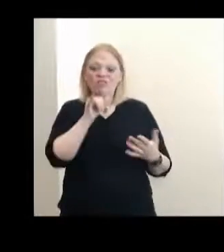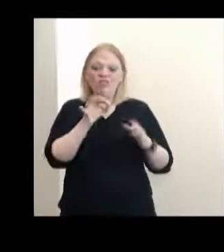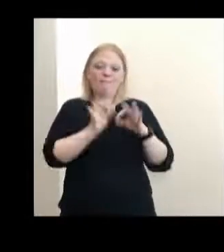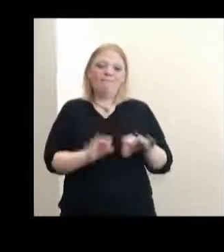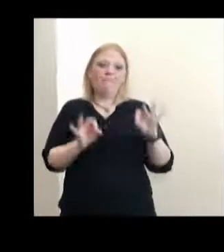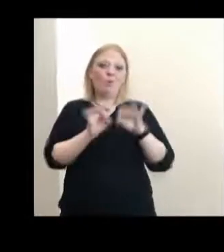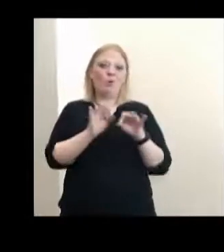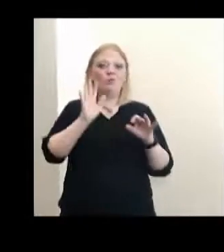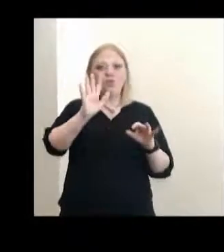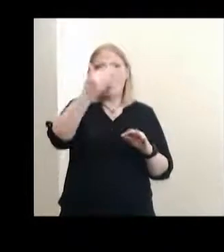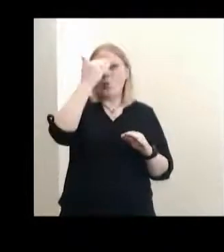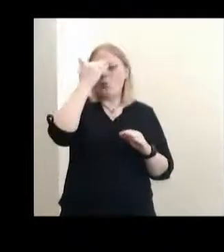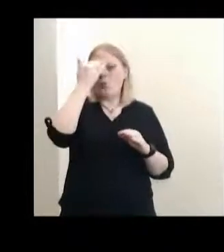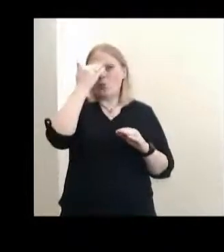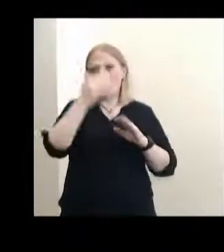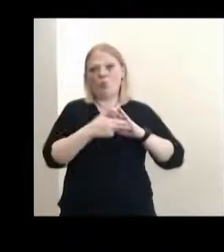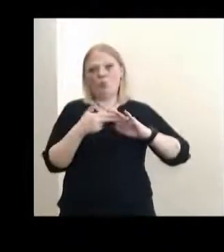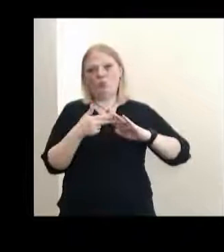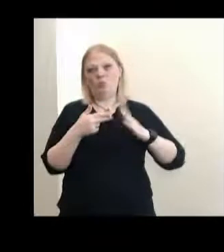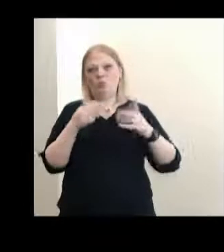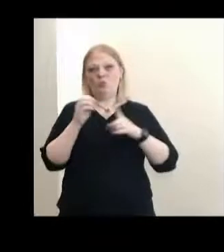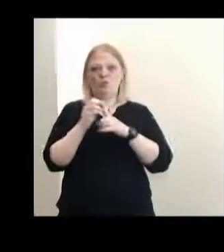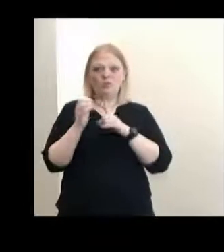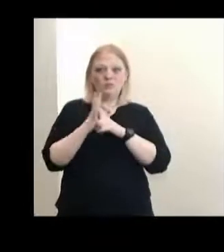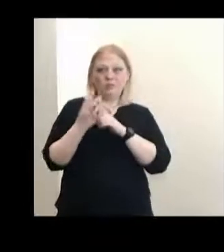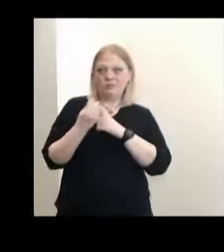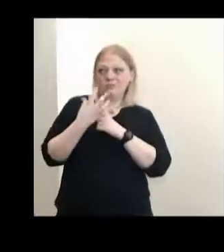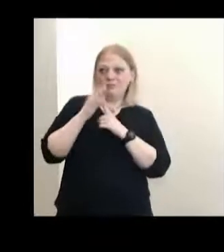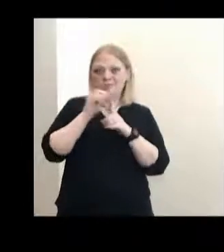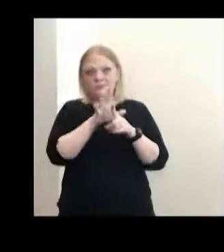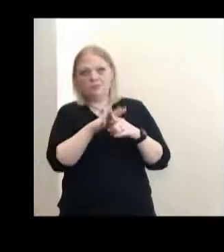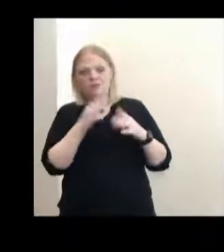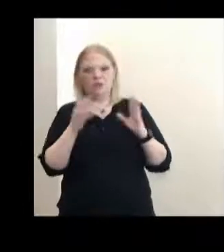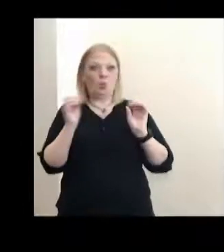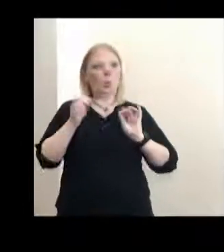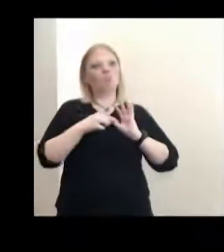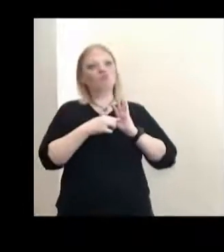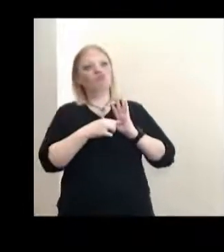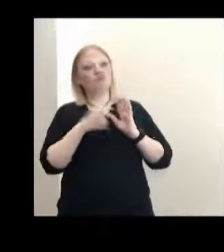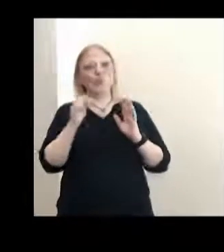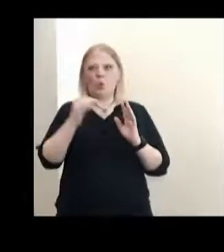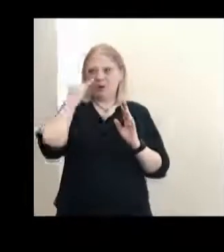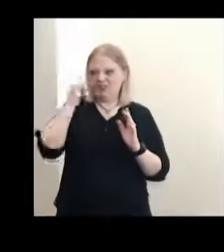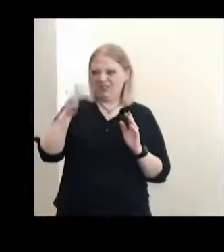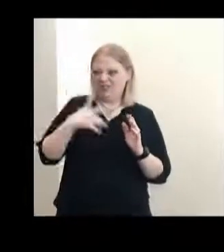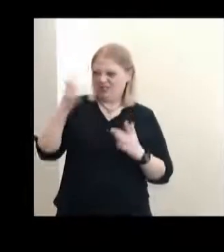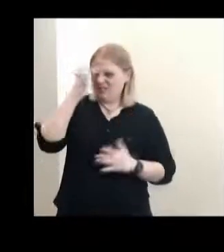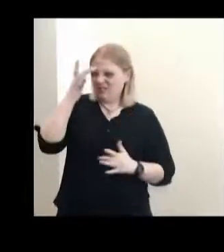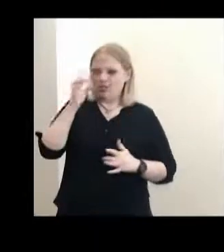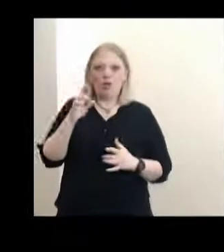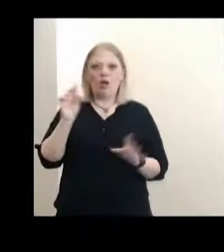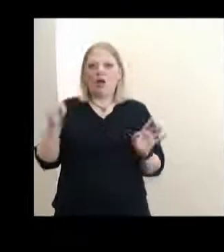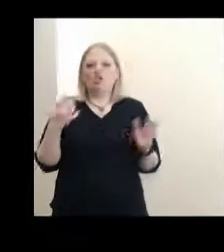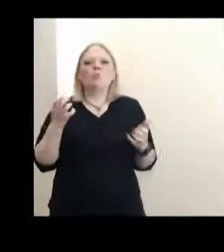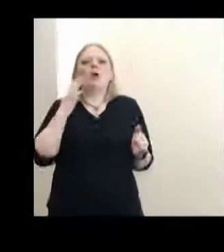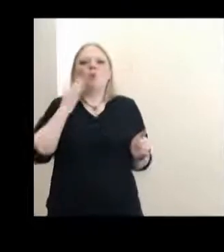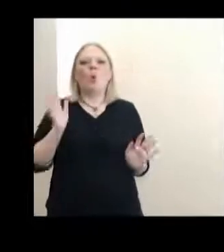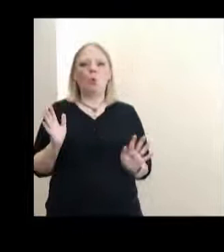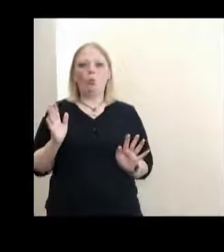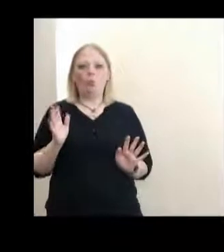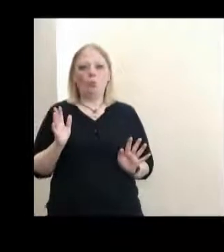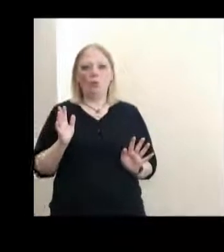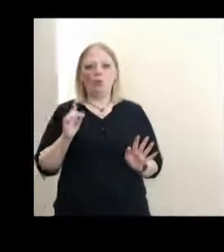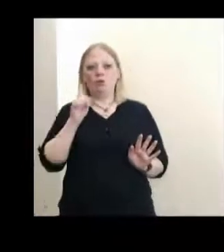your status, whether you've been exposed and you're asymptomatic, or whether you have symptoms, or whether you just want to know your status status or your